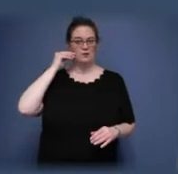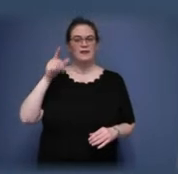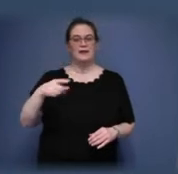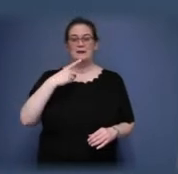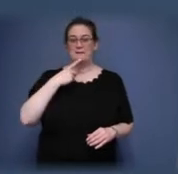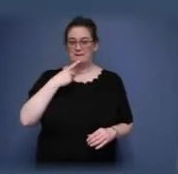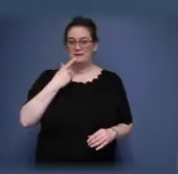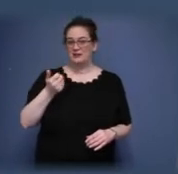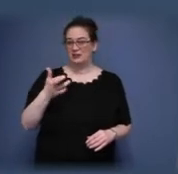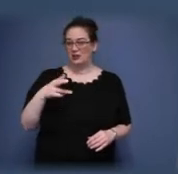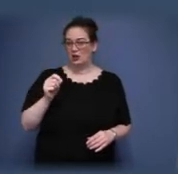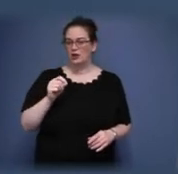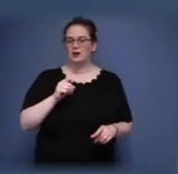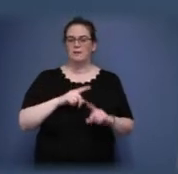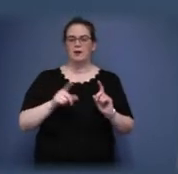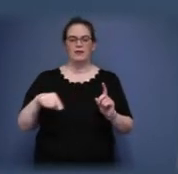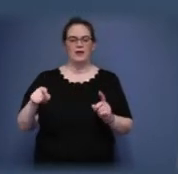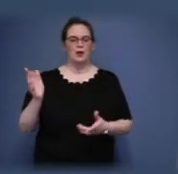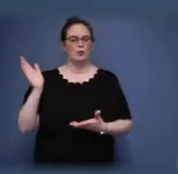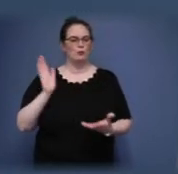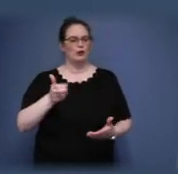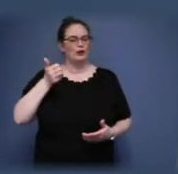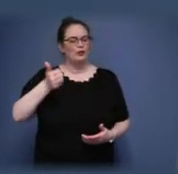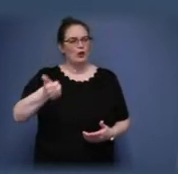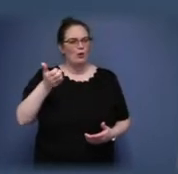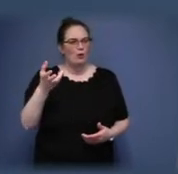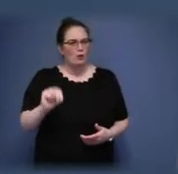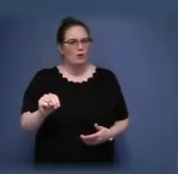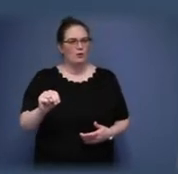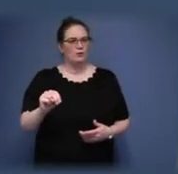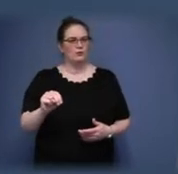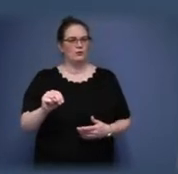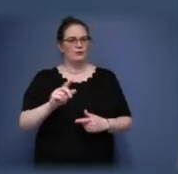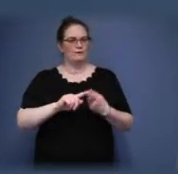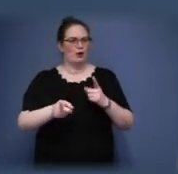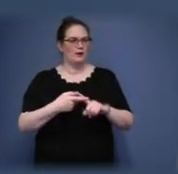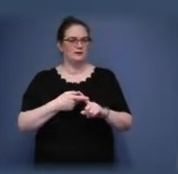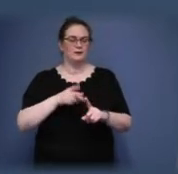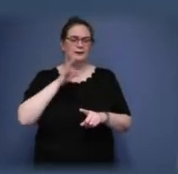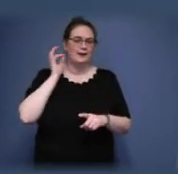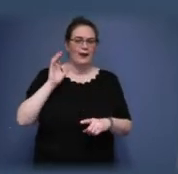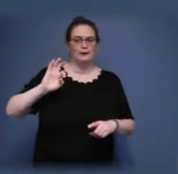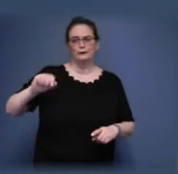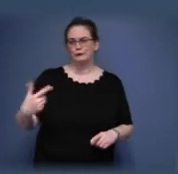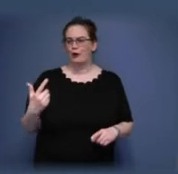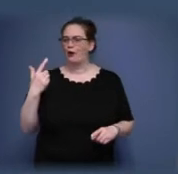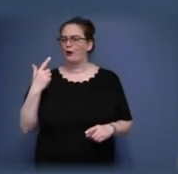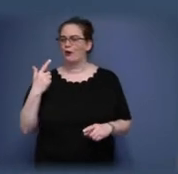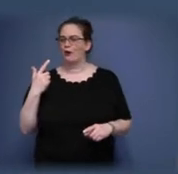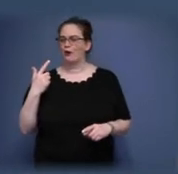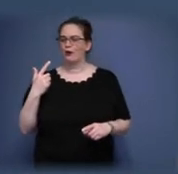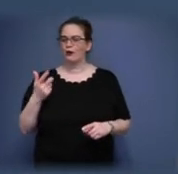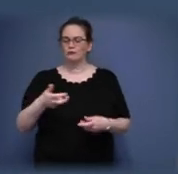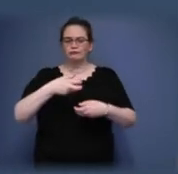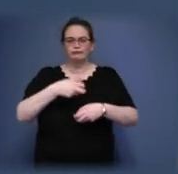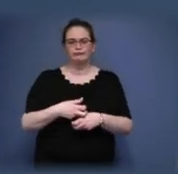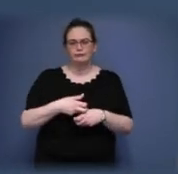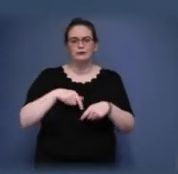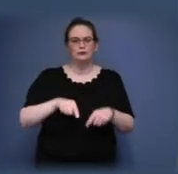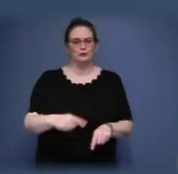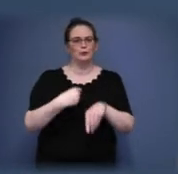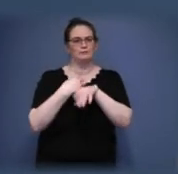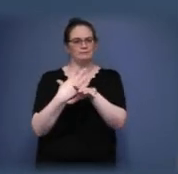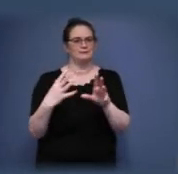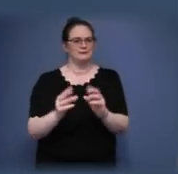missed Gert, but they were bringing their own furry friends, whether their cat or their dog, onto their lap during